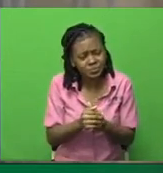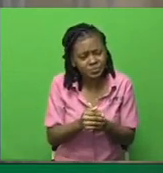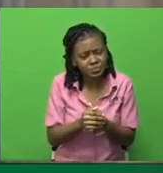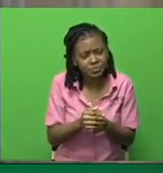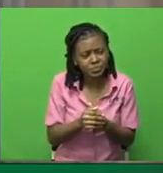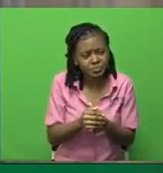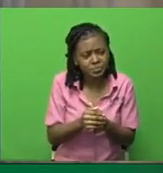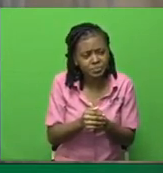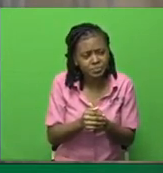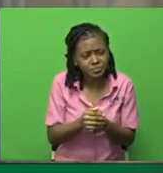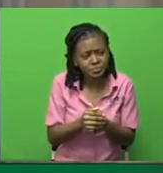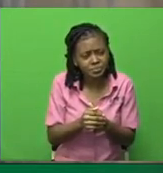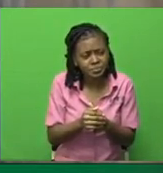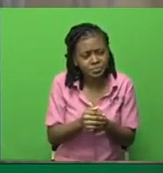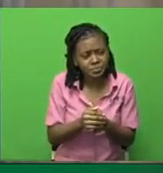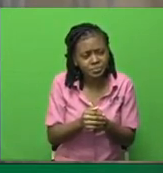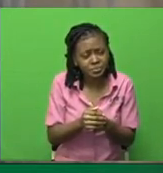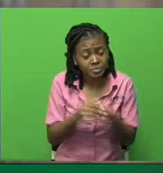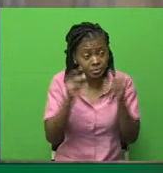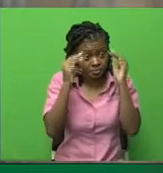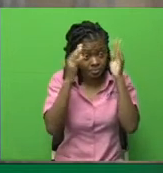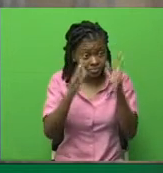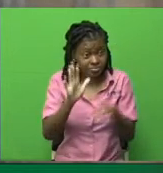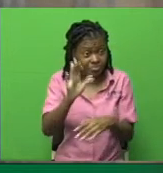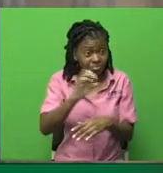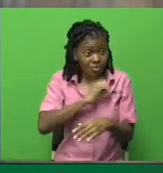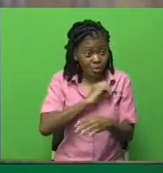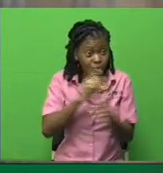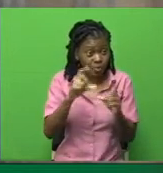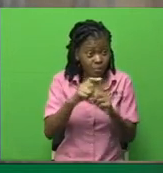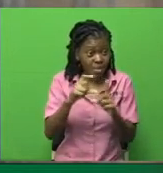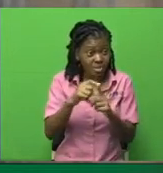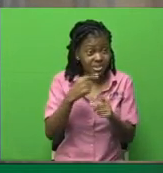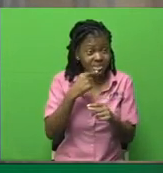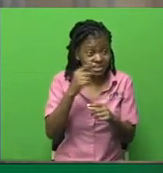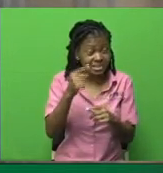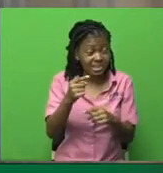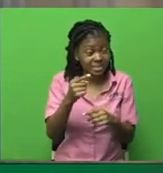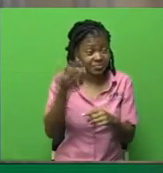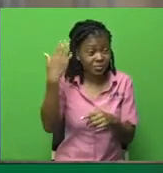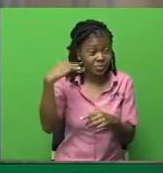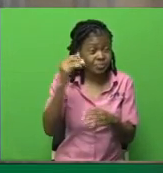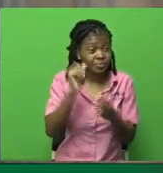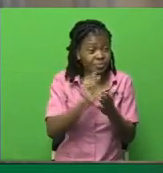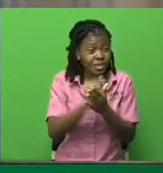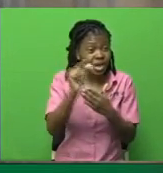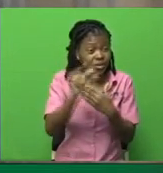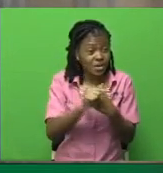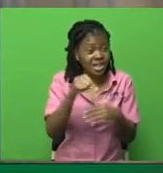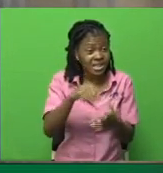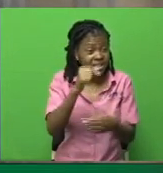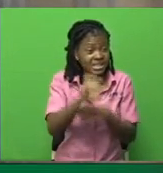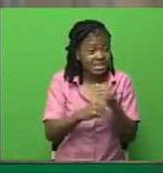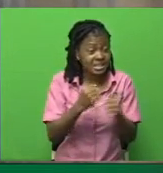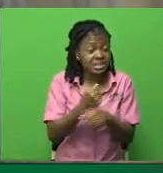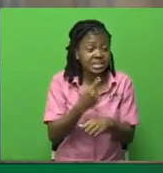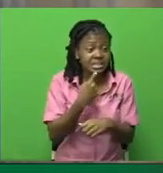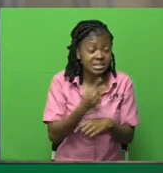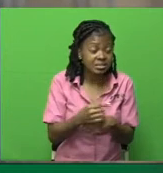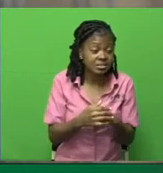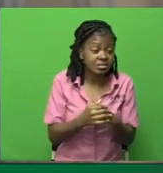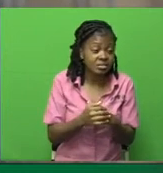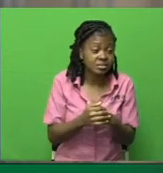from The Minister's own words when the minister said in August this year his budget speech he